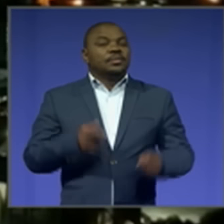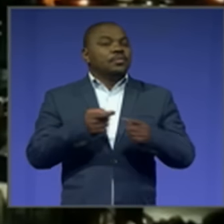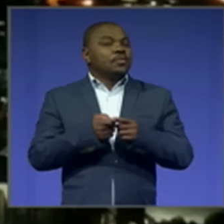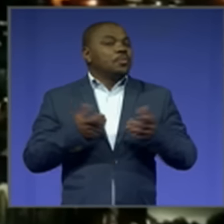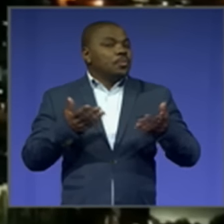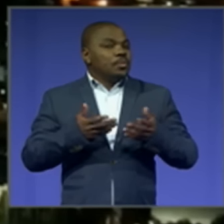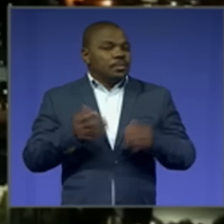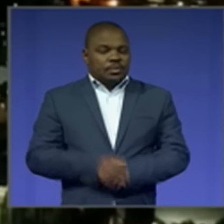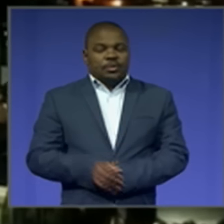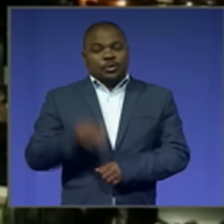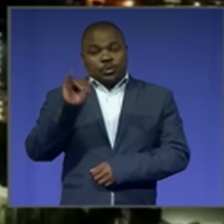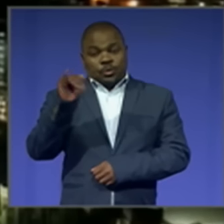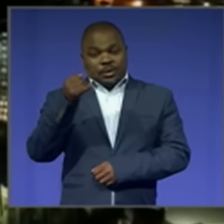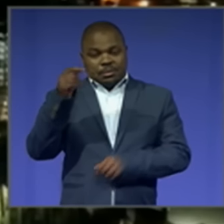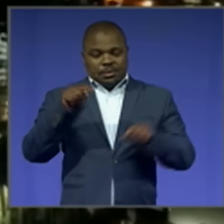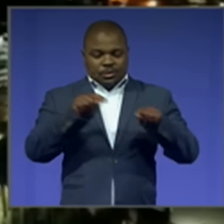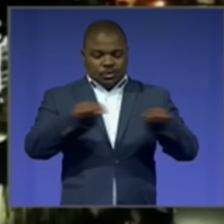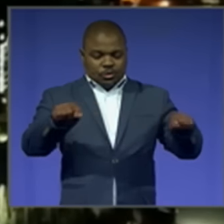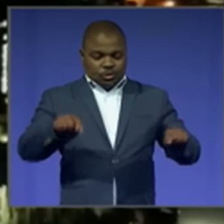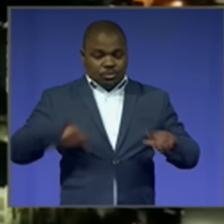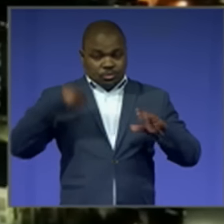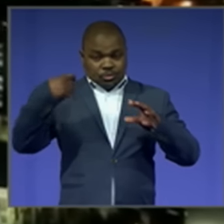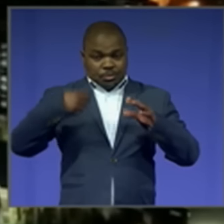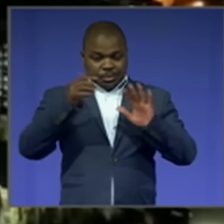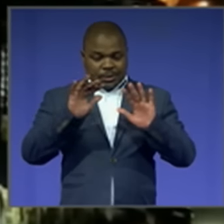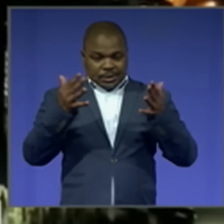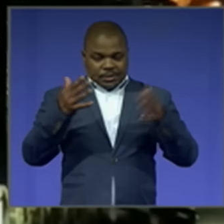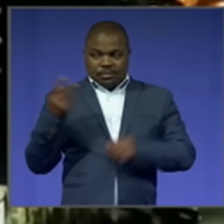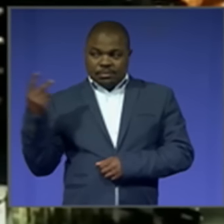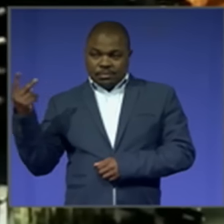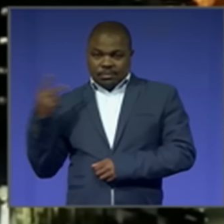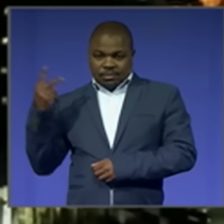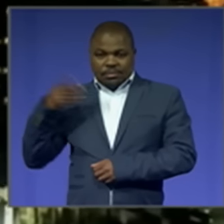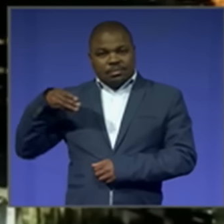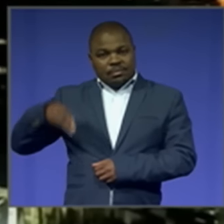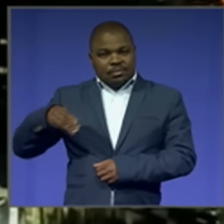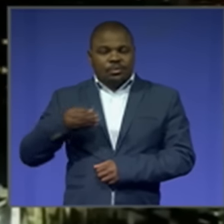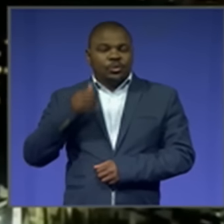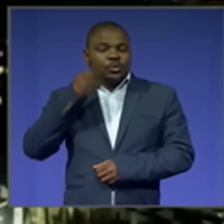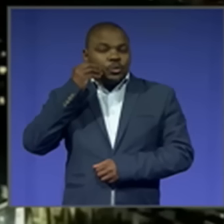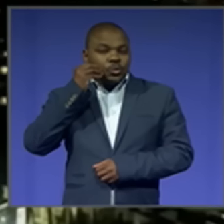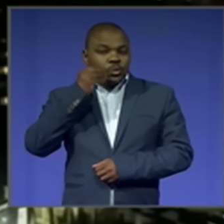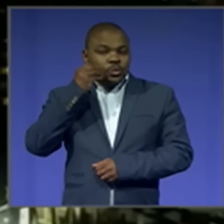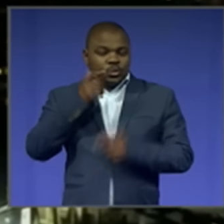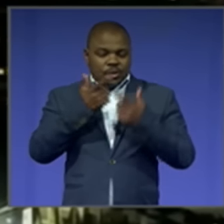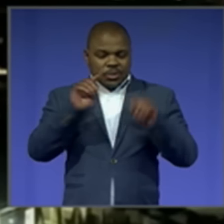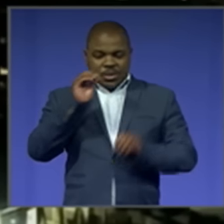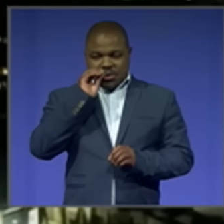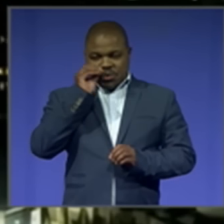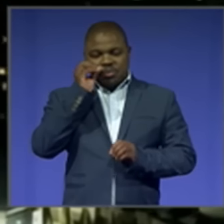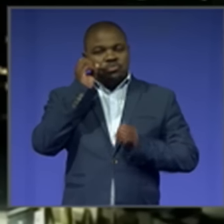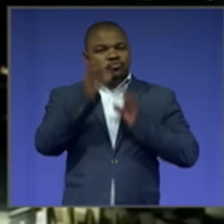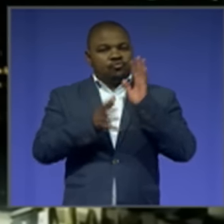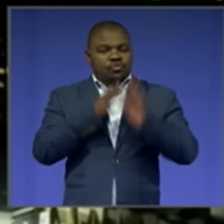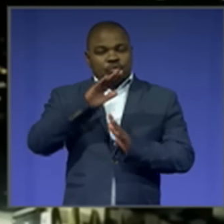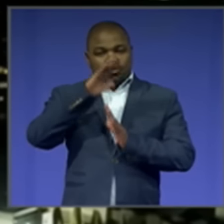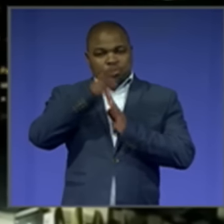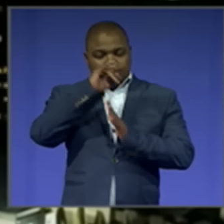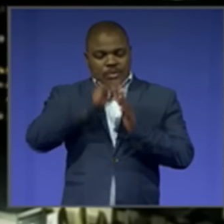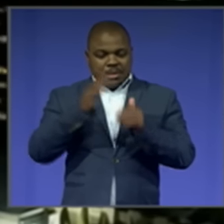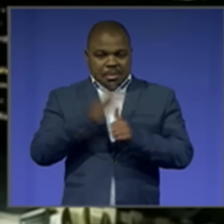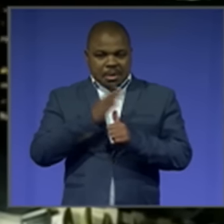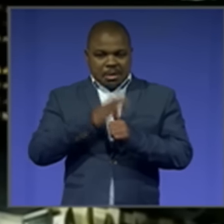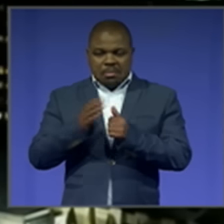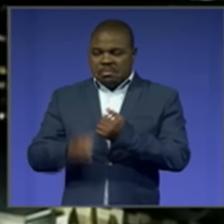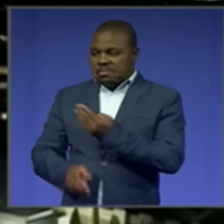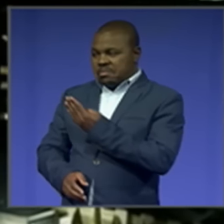kotloloho ho tswa Studio 10 Auckland Park, Johannesburg. Re utlwisitse kgaso ya ditaba ka puo ya Sesotho. Fela pele re kena ho tsona ka botlalo,